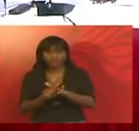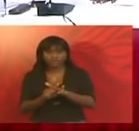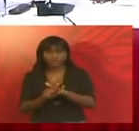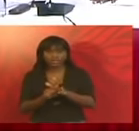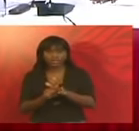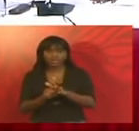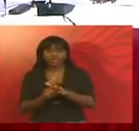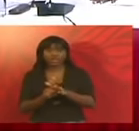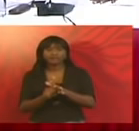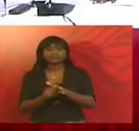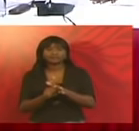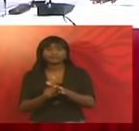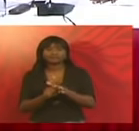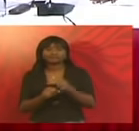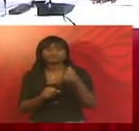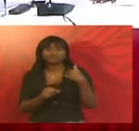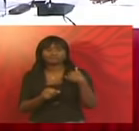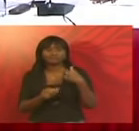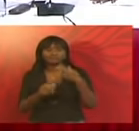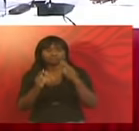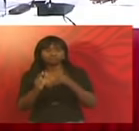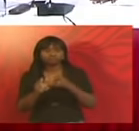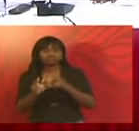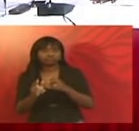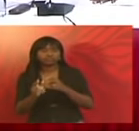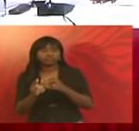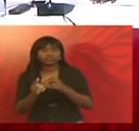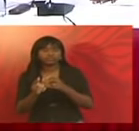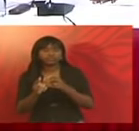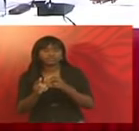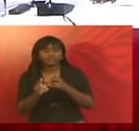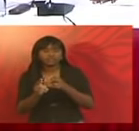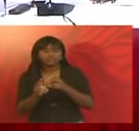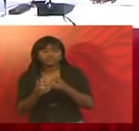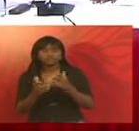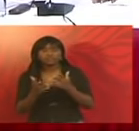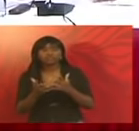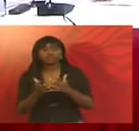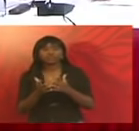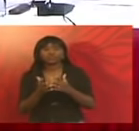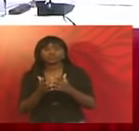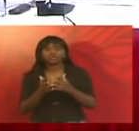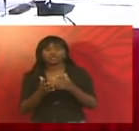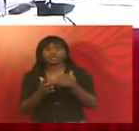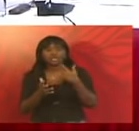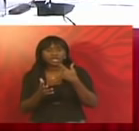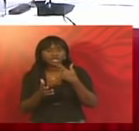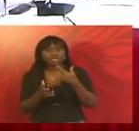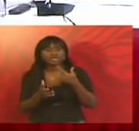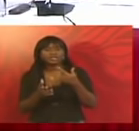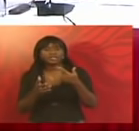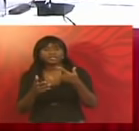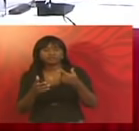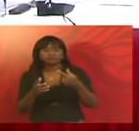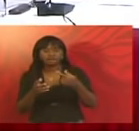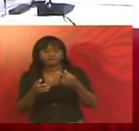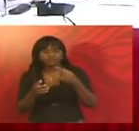it were, to basically cite those positive experiences as confirmation that the vaccines are